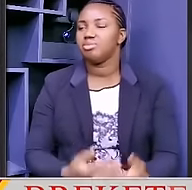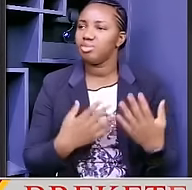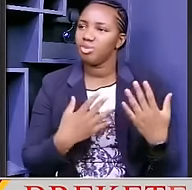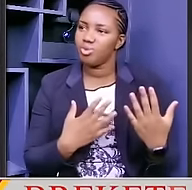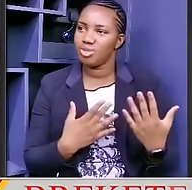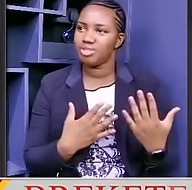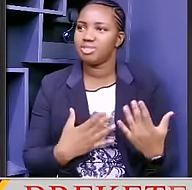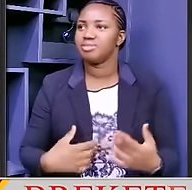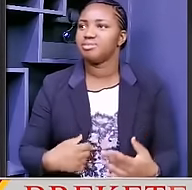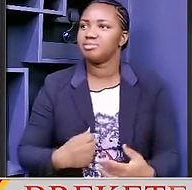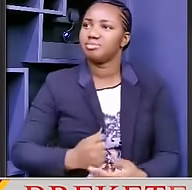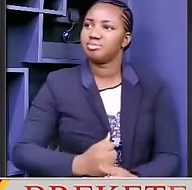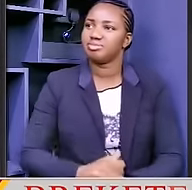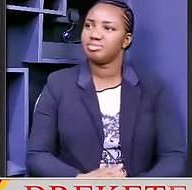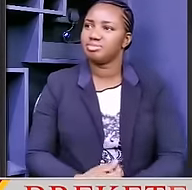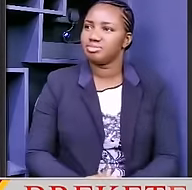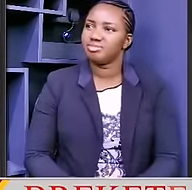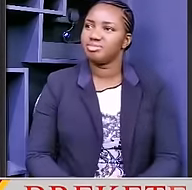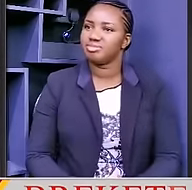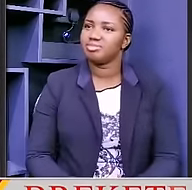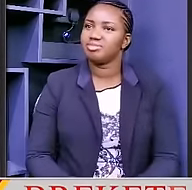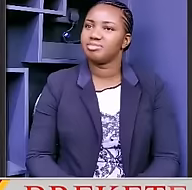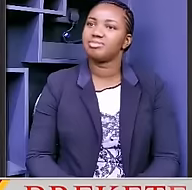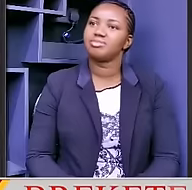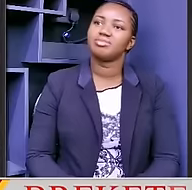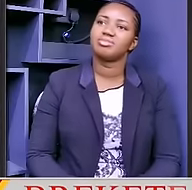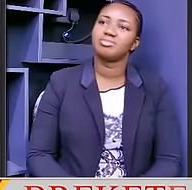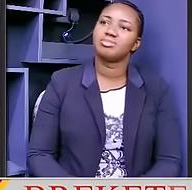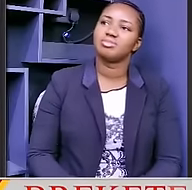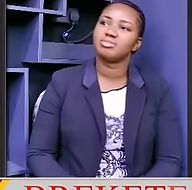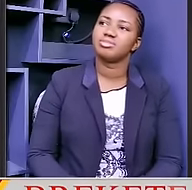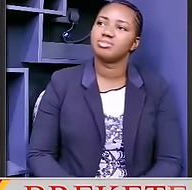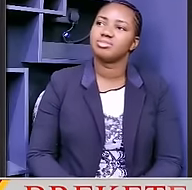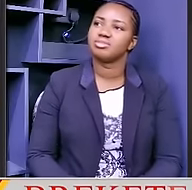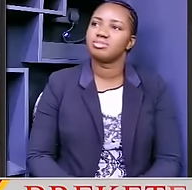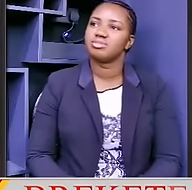first. Where are the second mic?